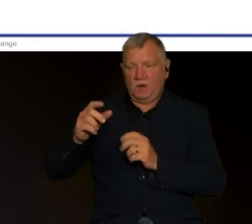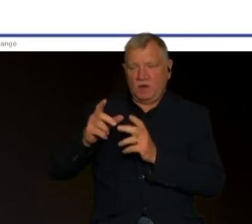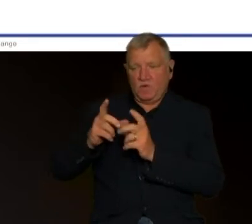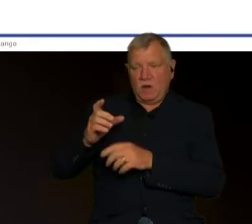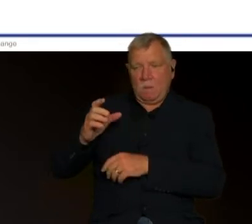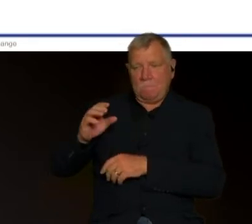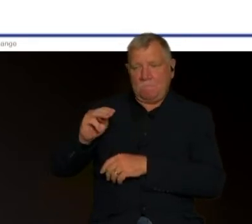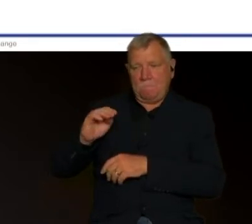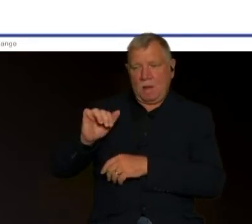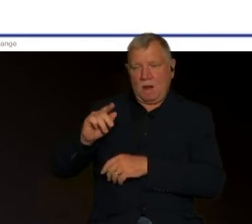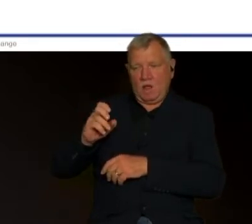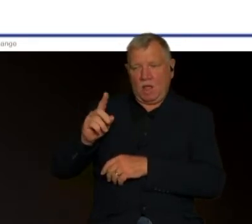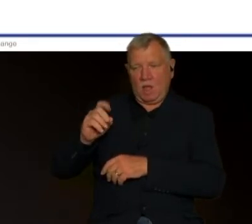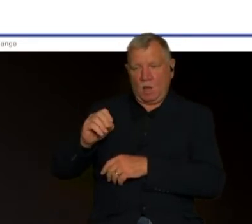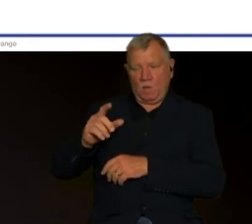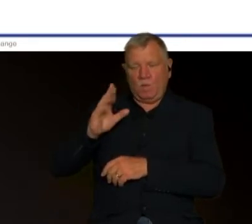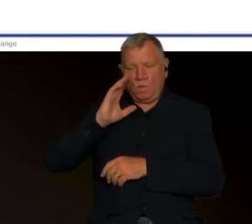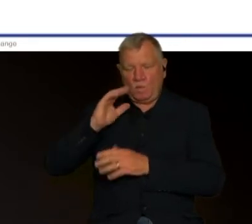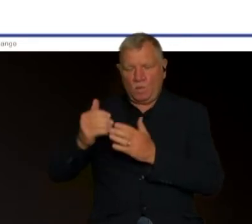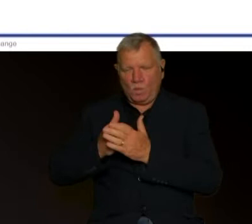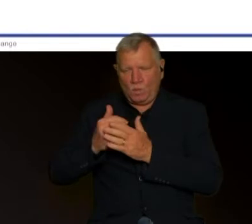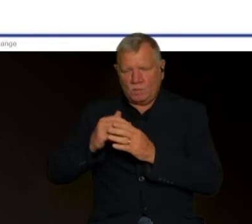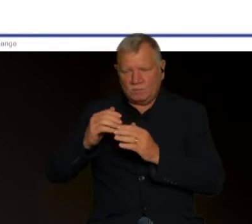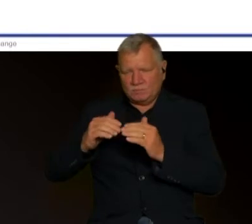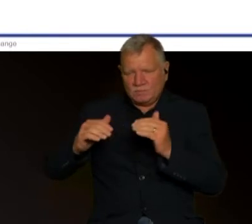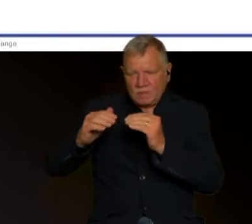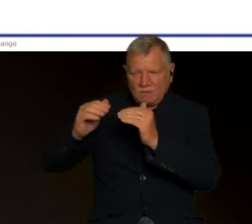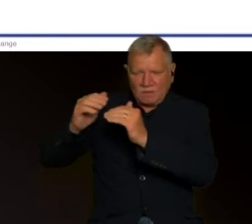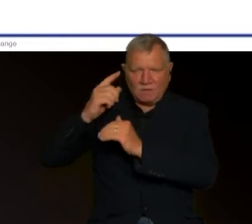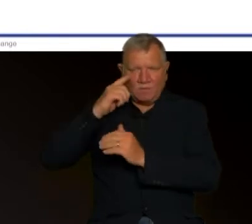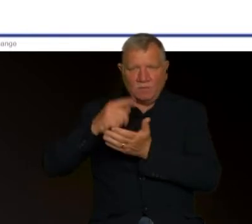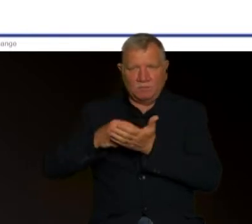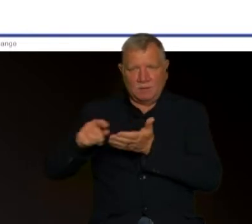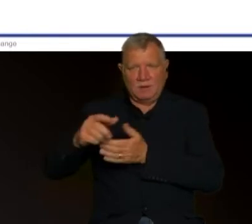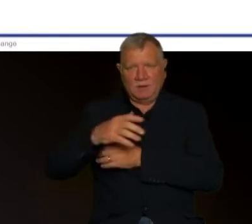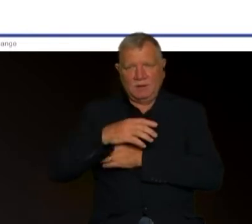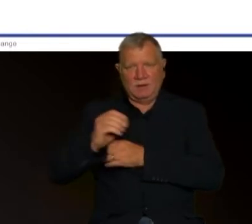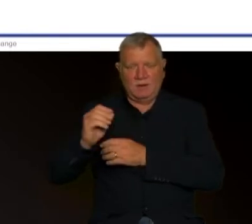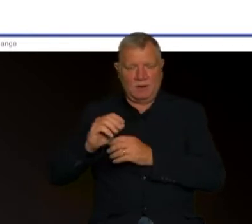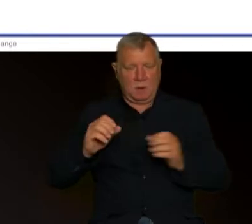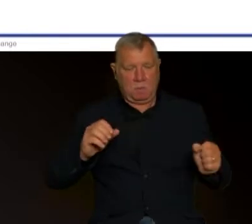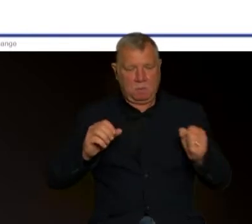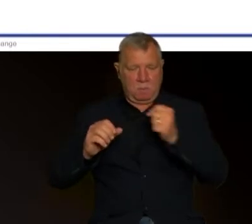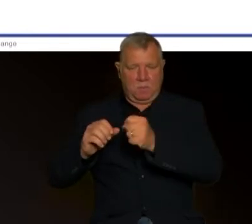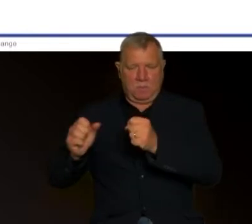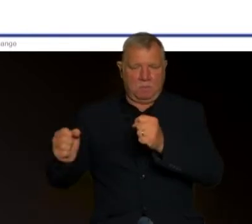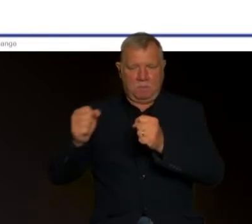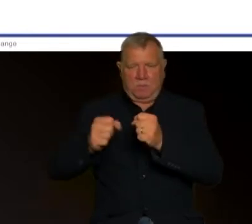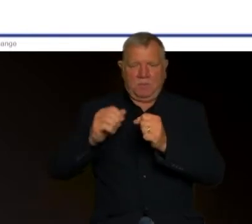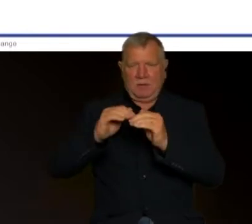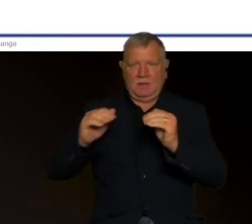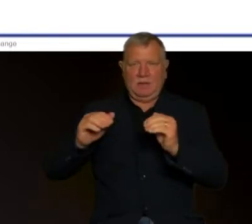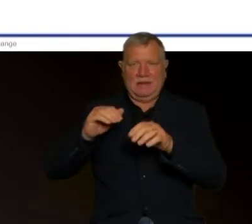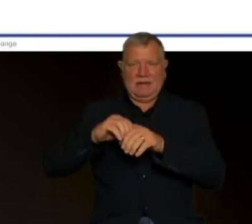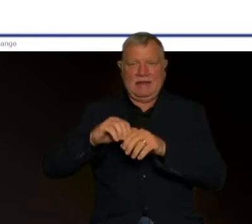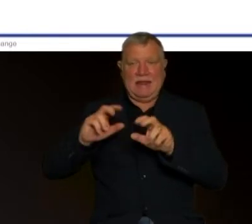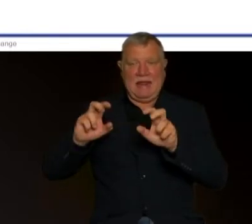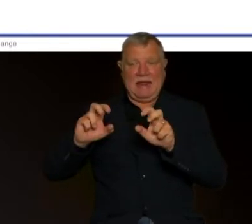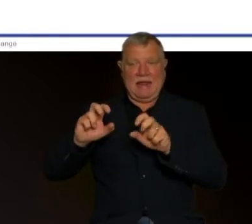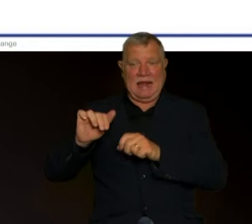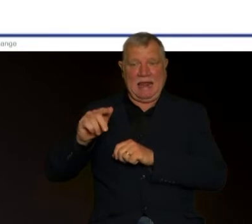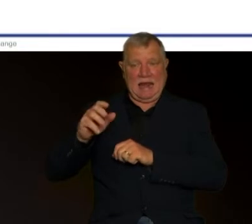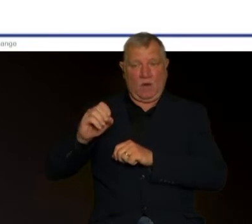with Director Maldonado and others to have these new scales and these structures to have